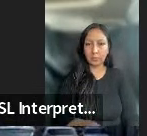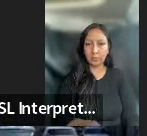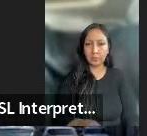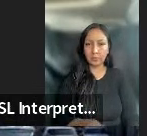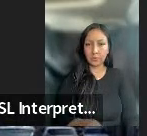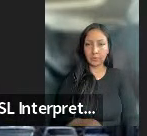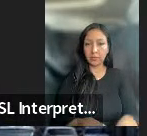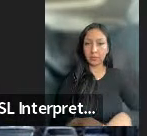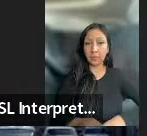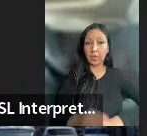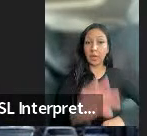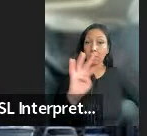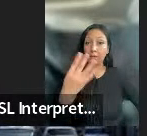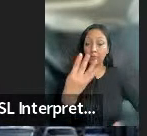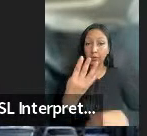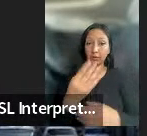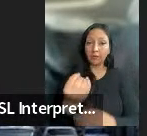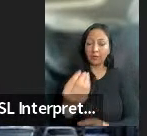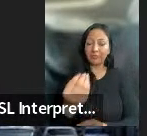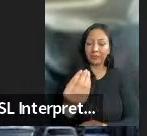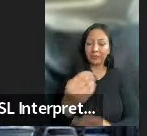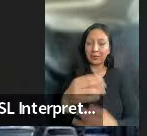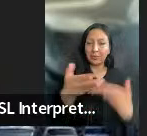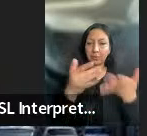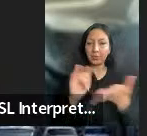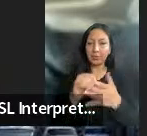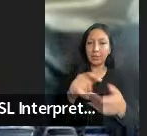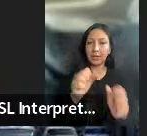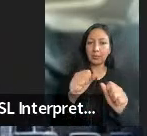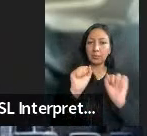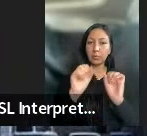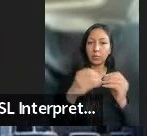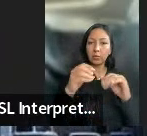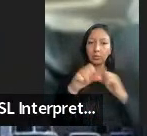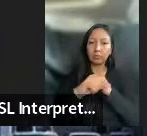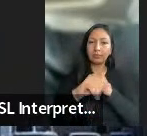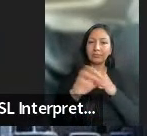The 14th proposal relates to expanding the use of permeable paving.